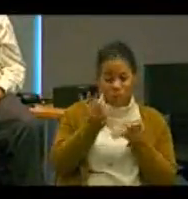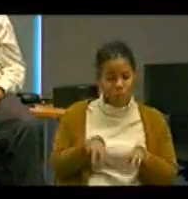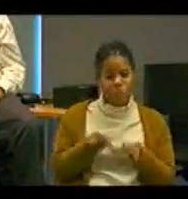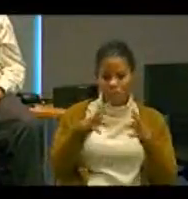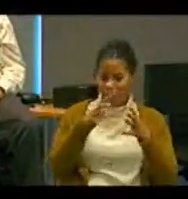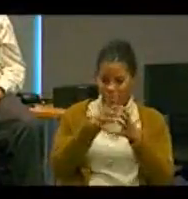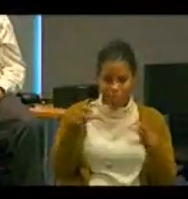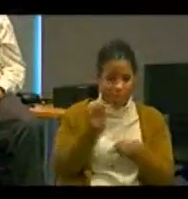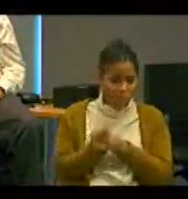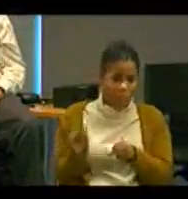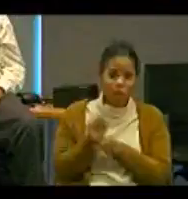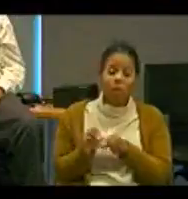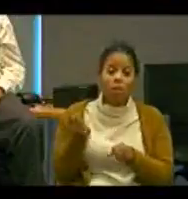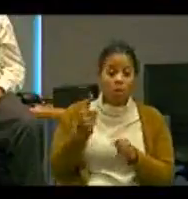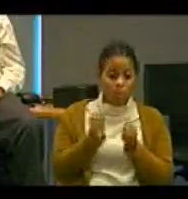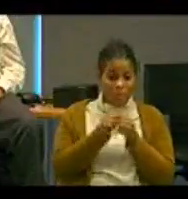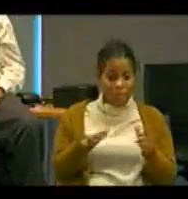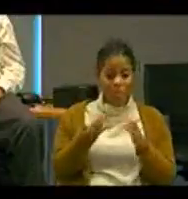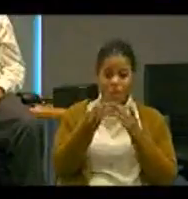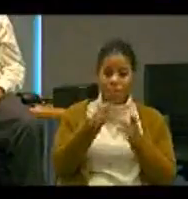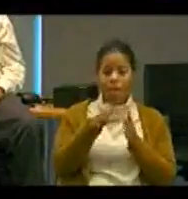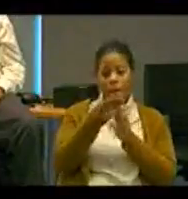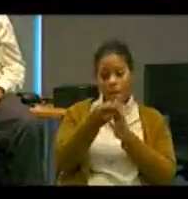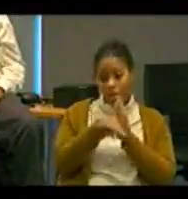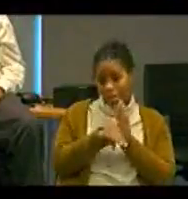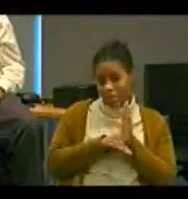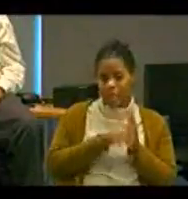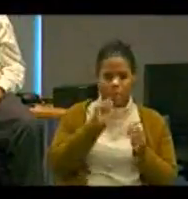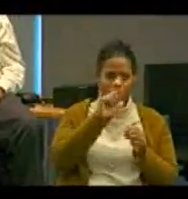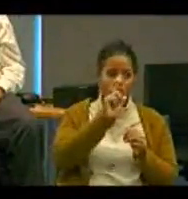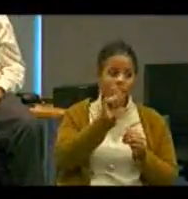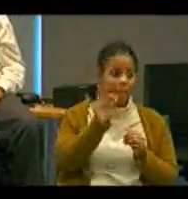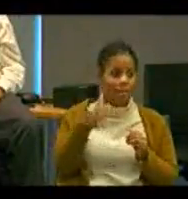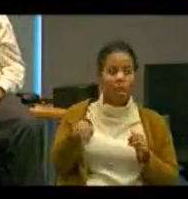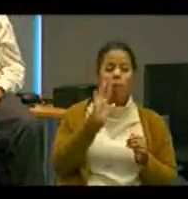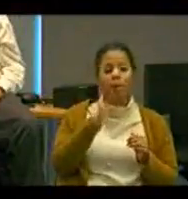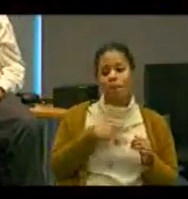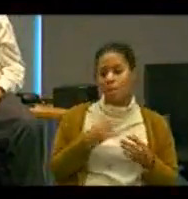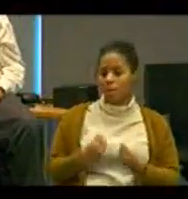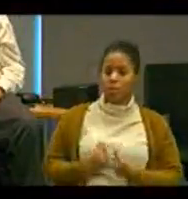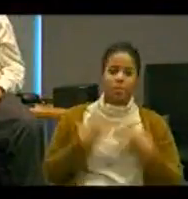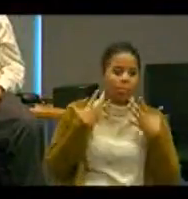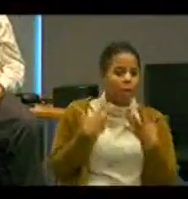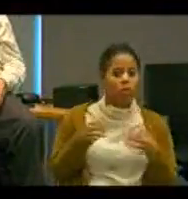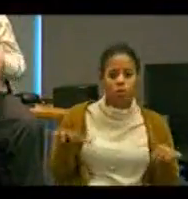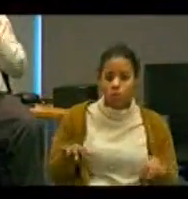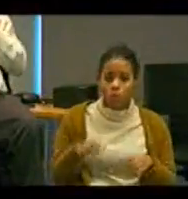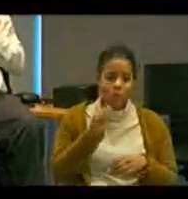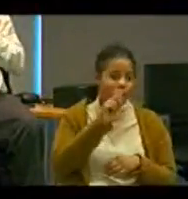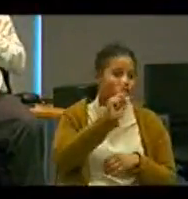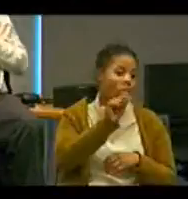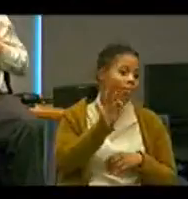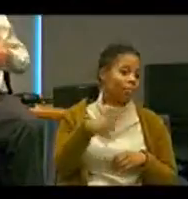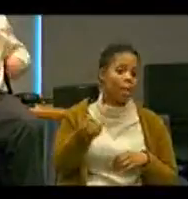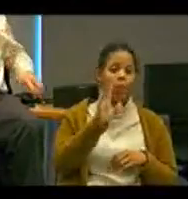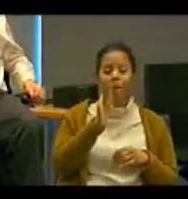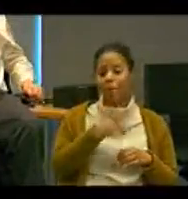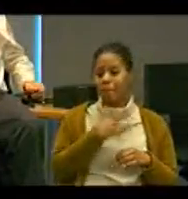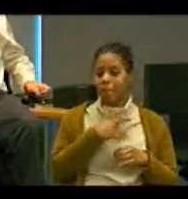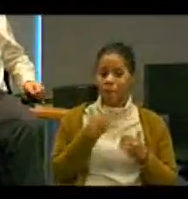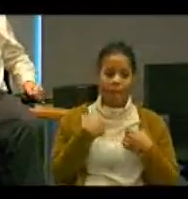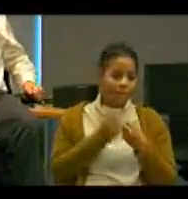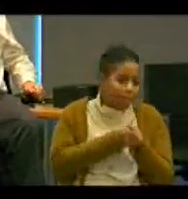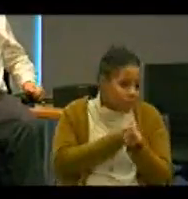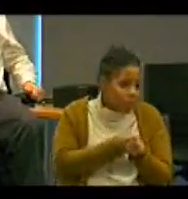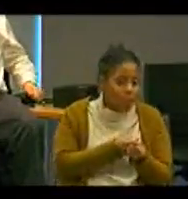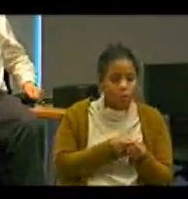without that guidance, I don't know that they necessarily would have been inspired to do so. I don't know that they necessarily would have felt that they had the support to do so. And I don't necessarily